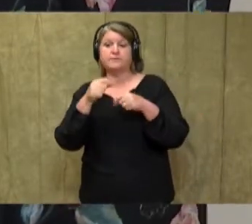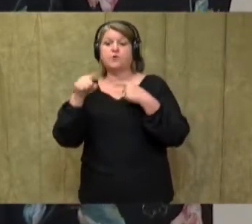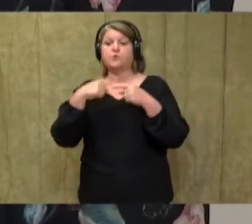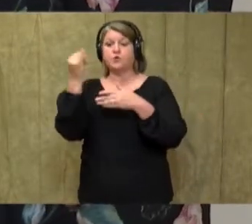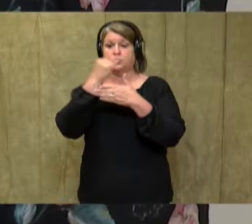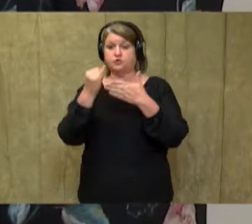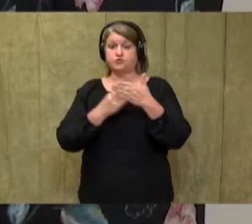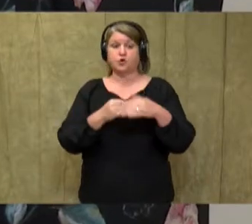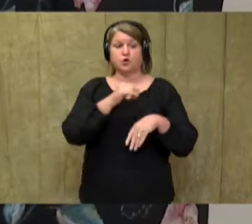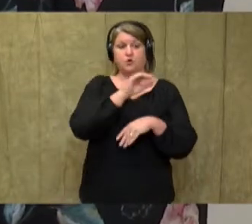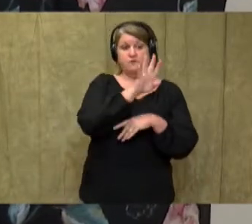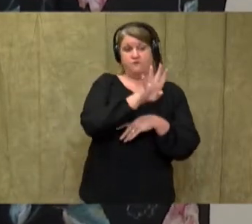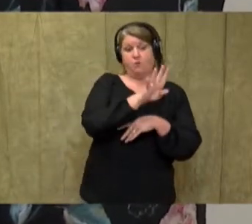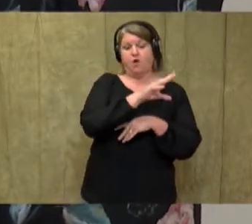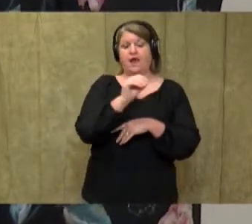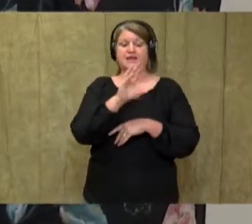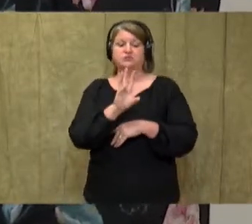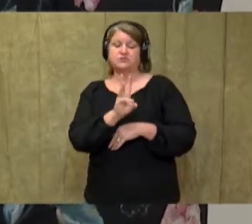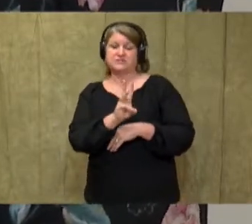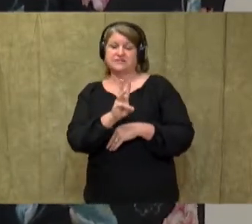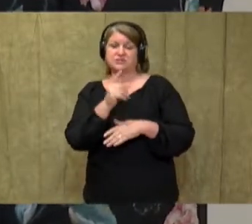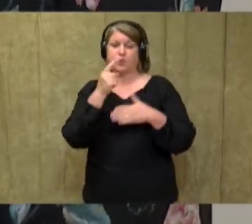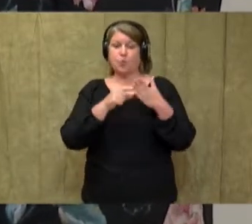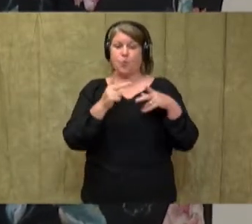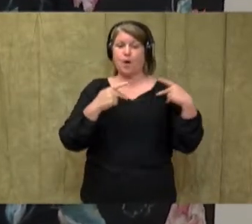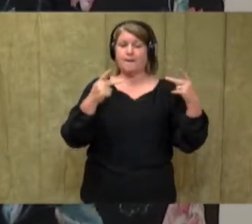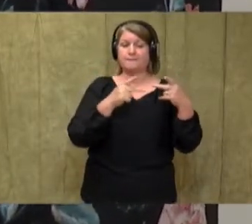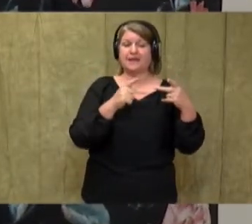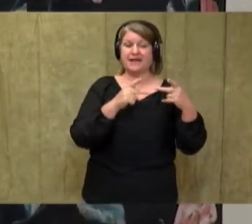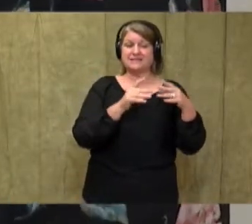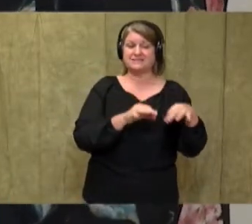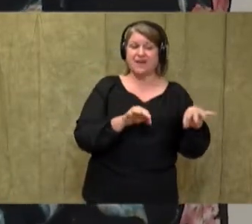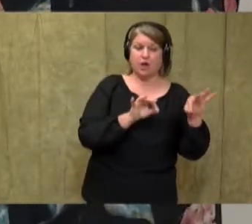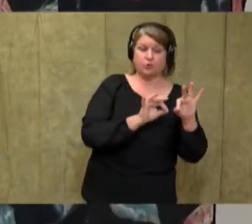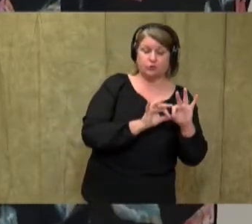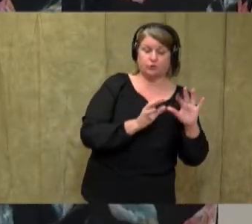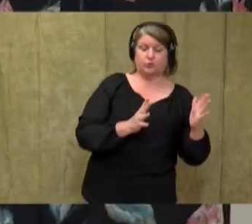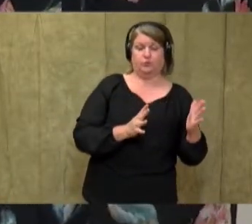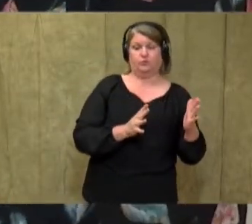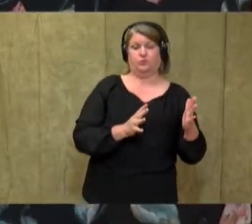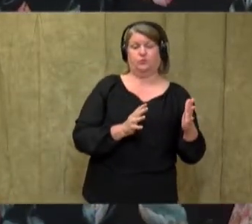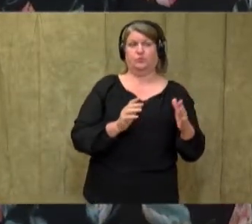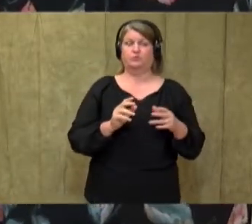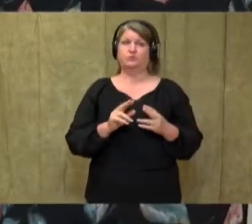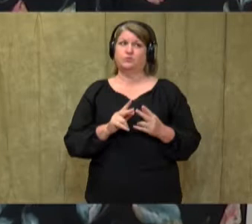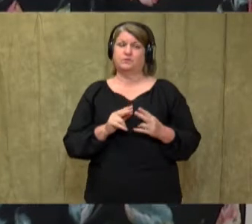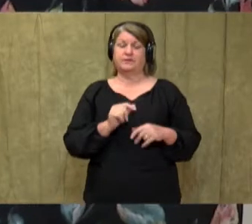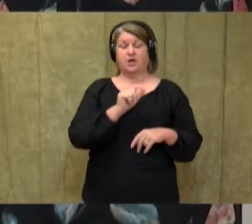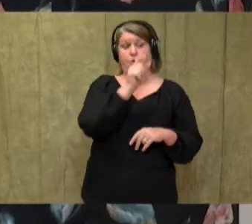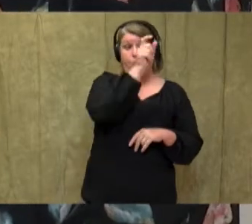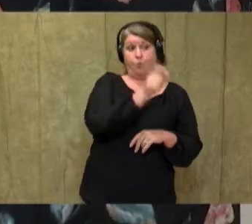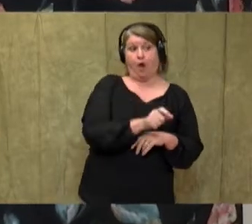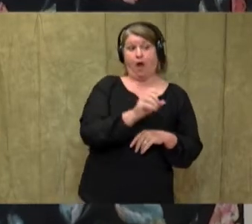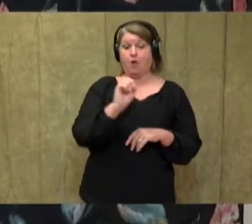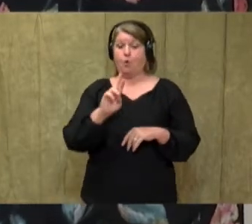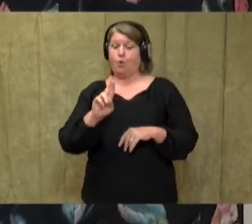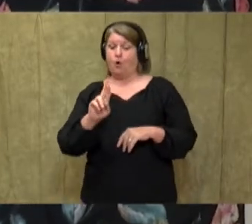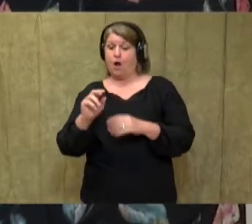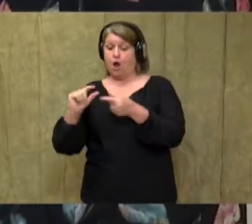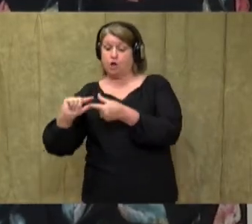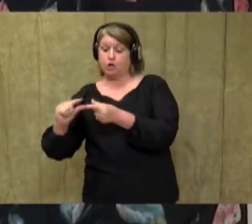your 4 and your 6, what place value do they hold? Would it be a rod or would it be a cube?